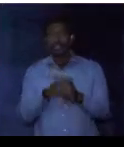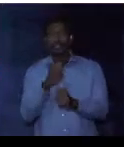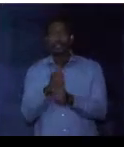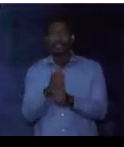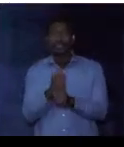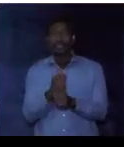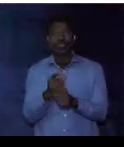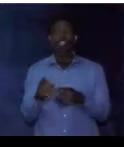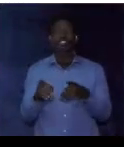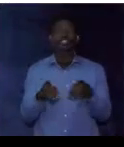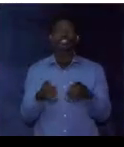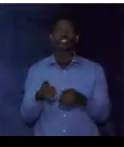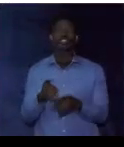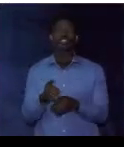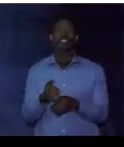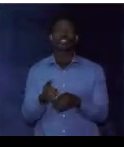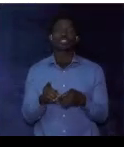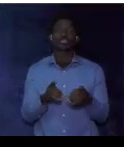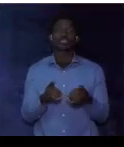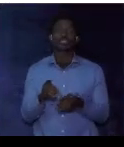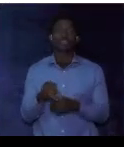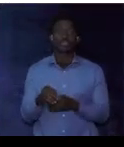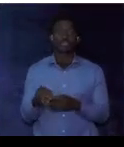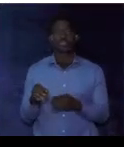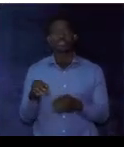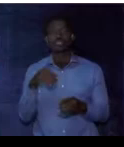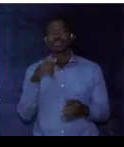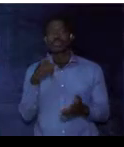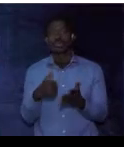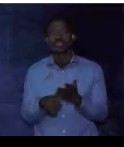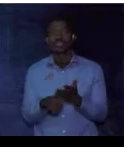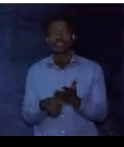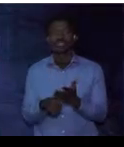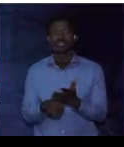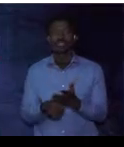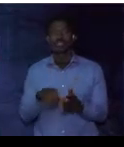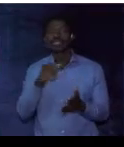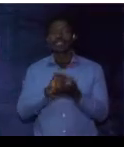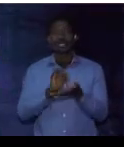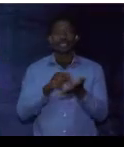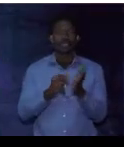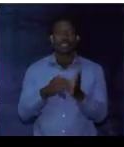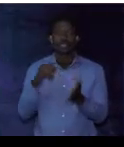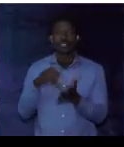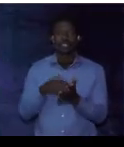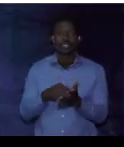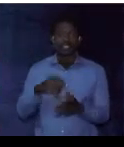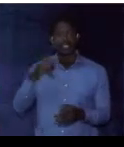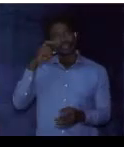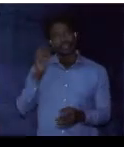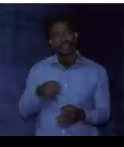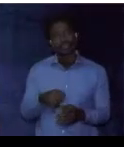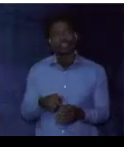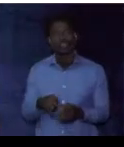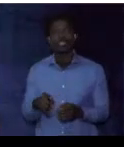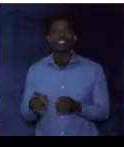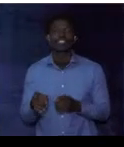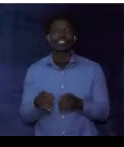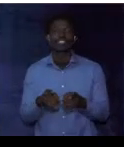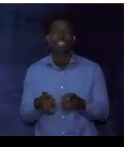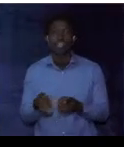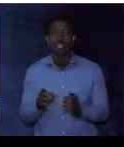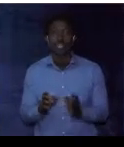The second type, the descriptive essay. Descriptive essay. That means it must